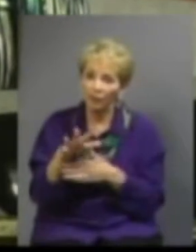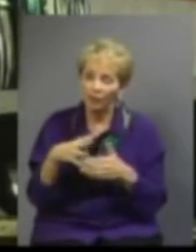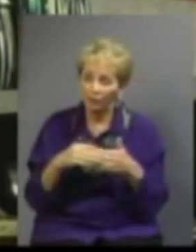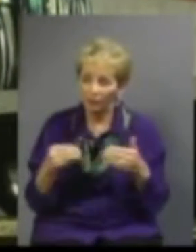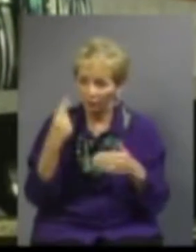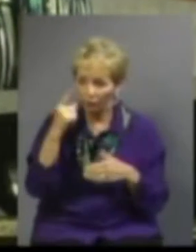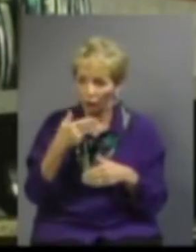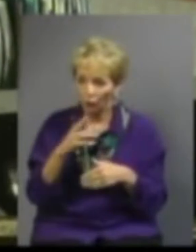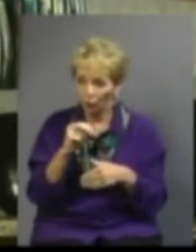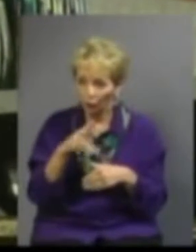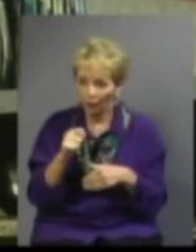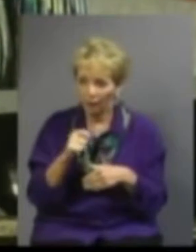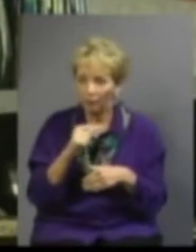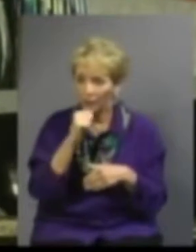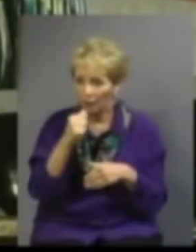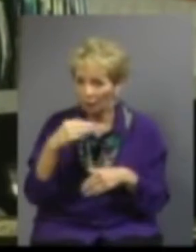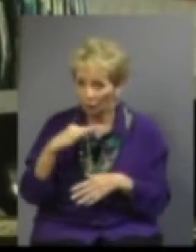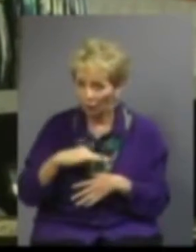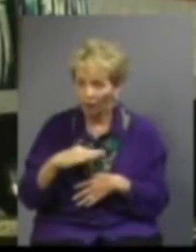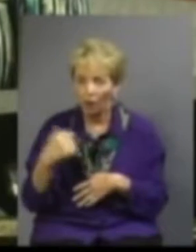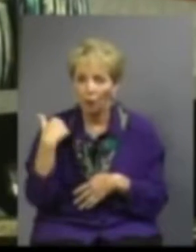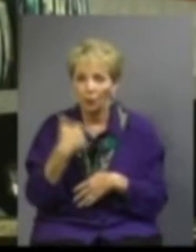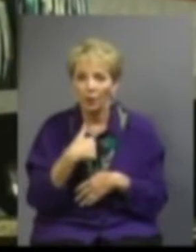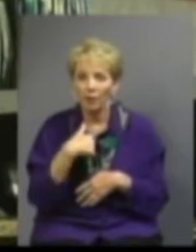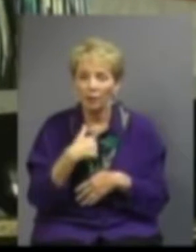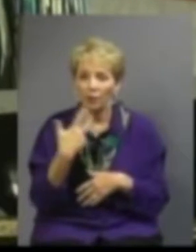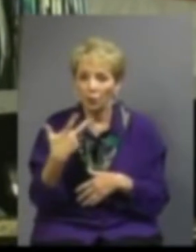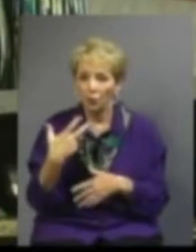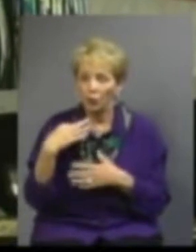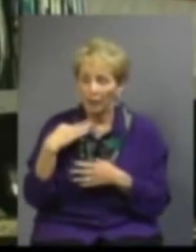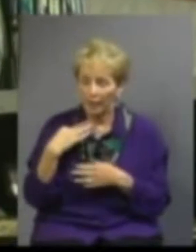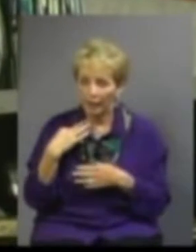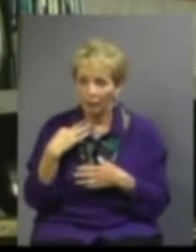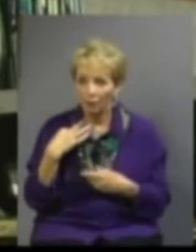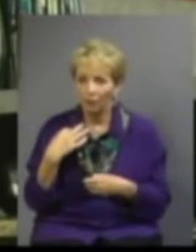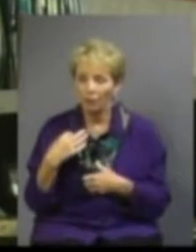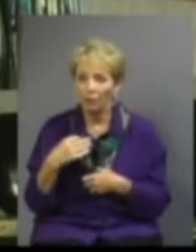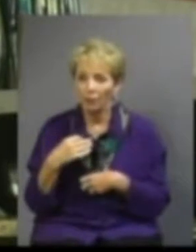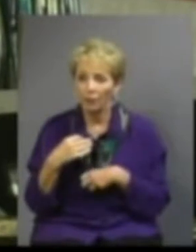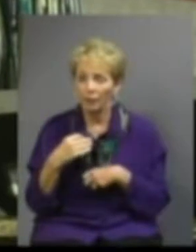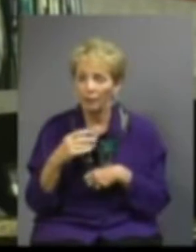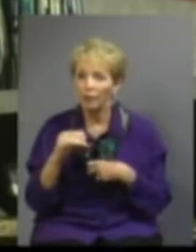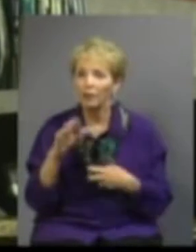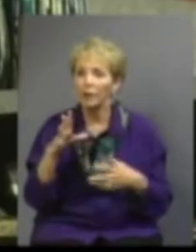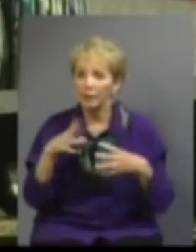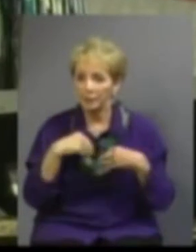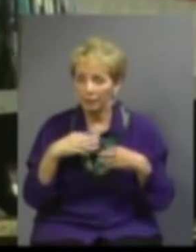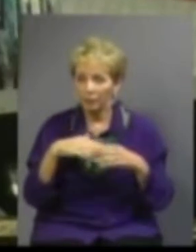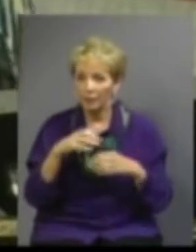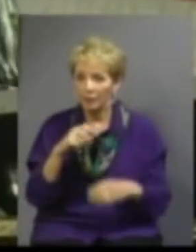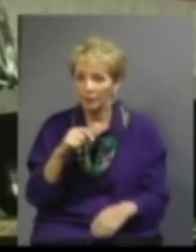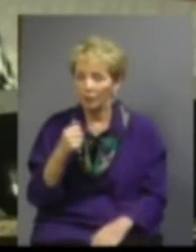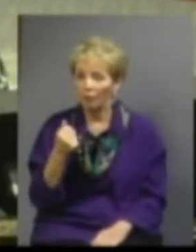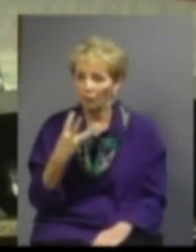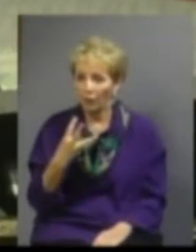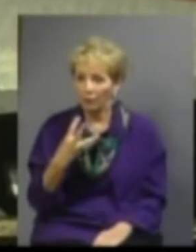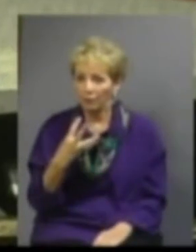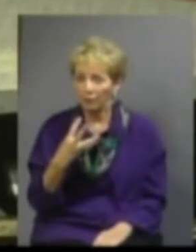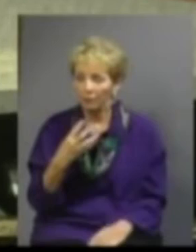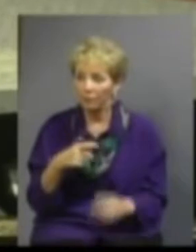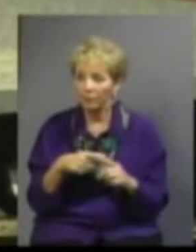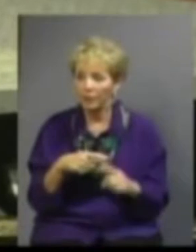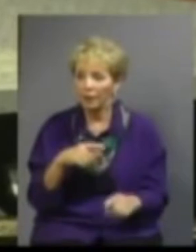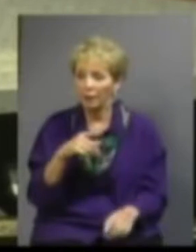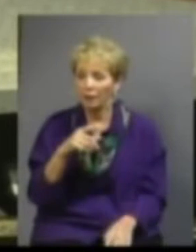$22,195 for our grants to nonprofits. We had 3 applications, and those were accepted on September 14th. Staff ranked